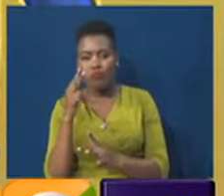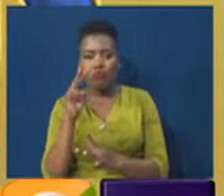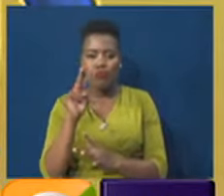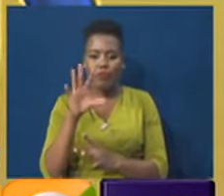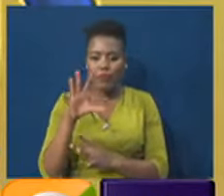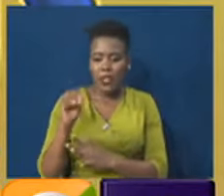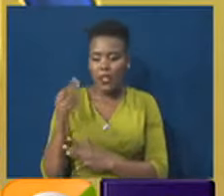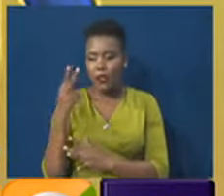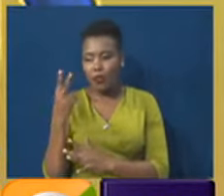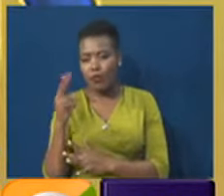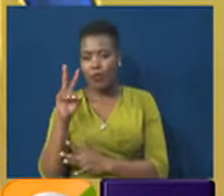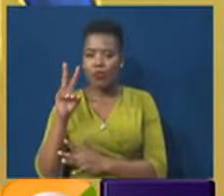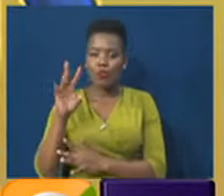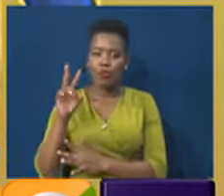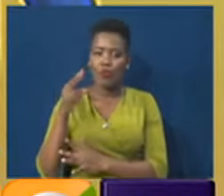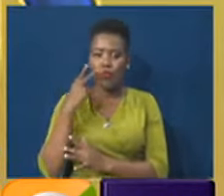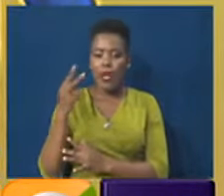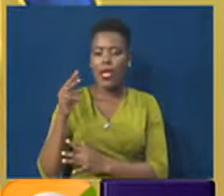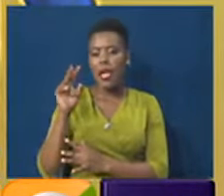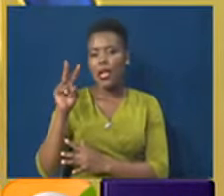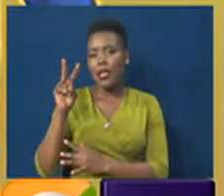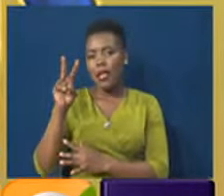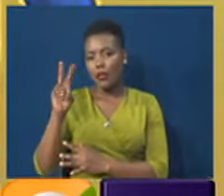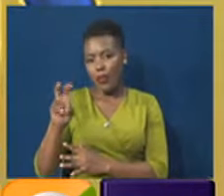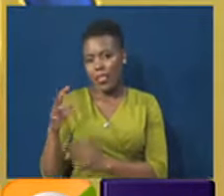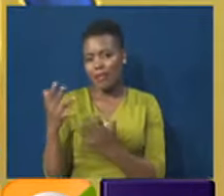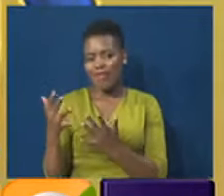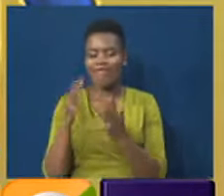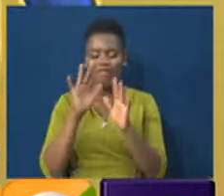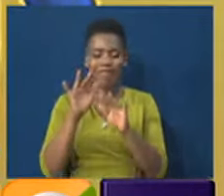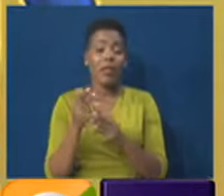Add the subsidy, because that was after subsidy.